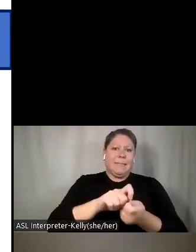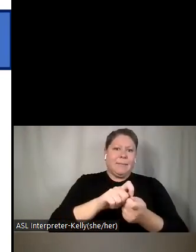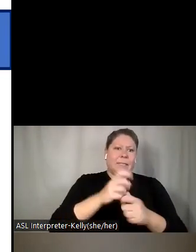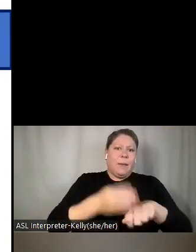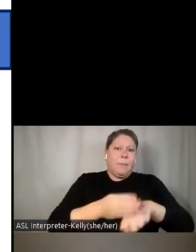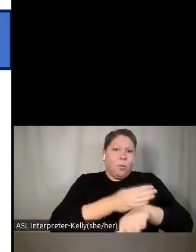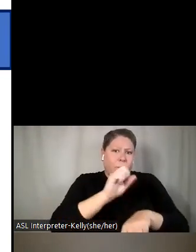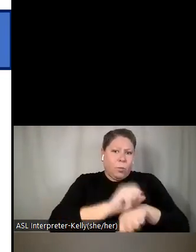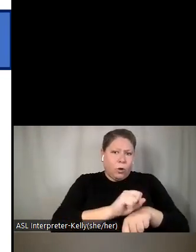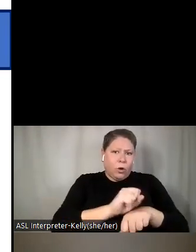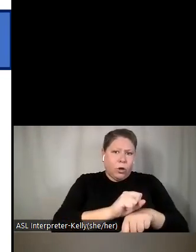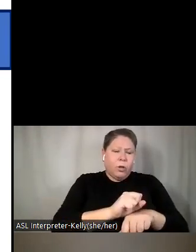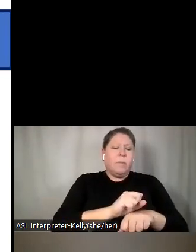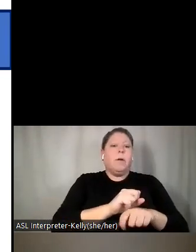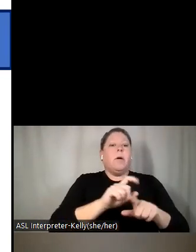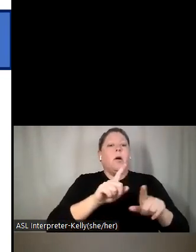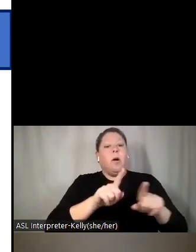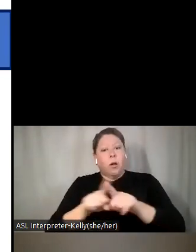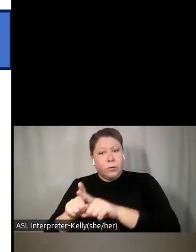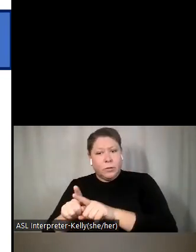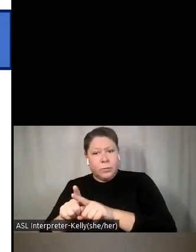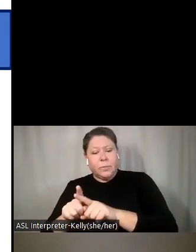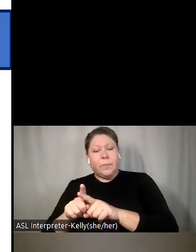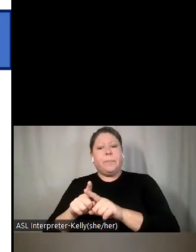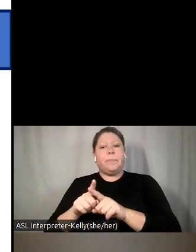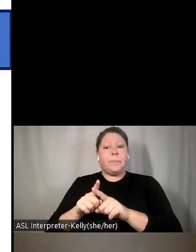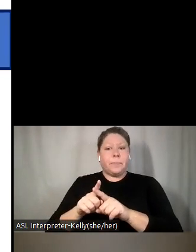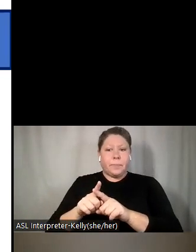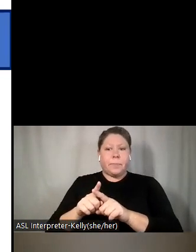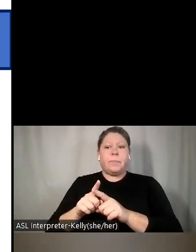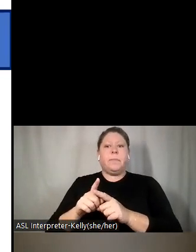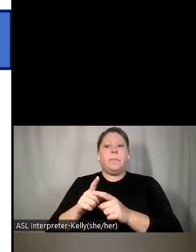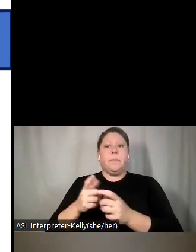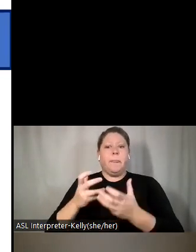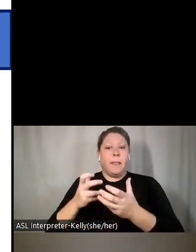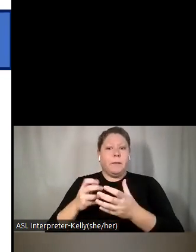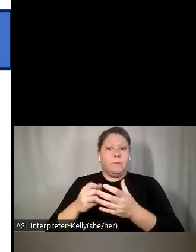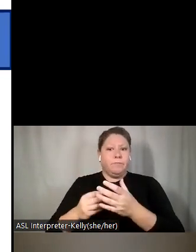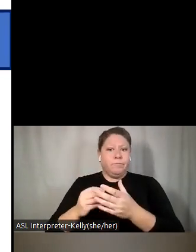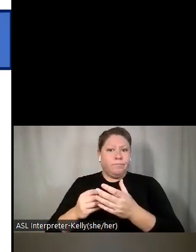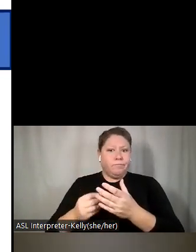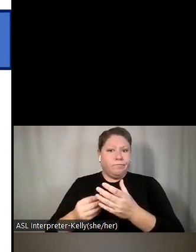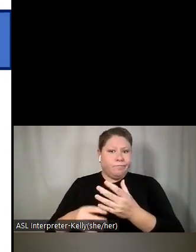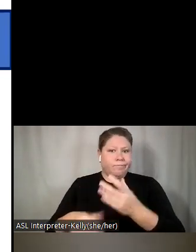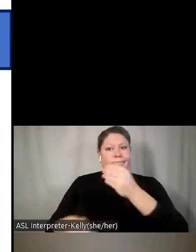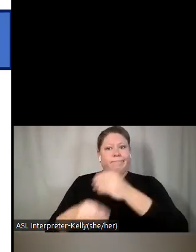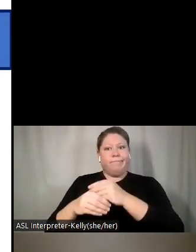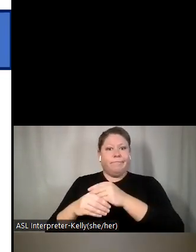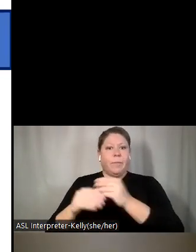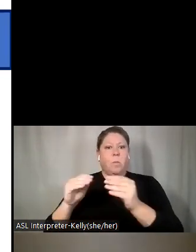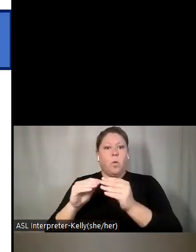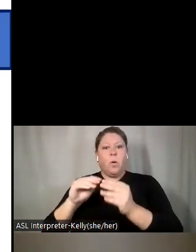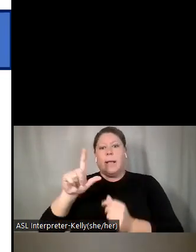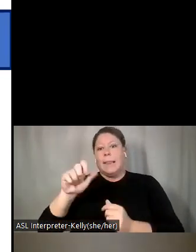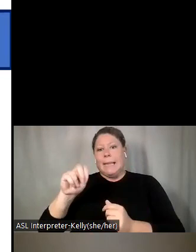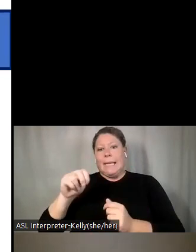We're also looking to embed and build out the management side of our lean transformation.